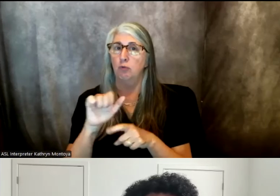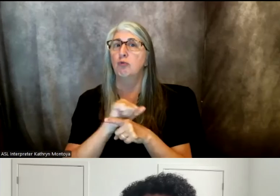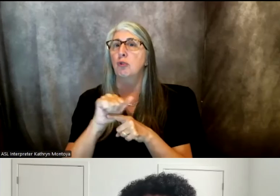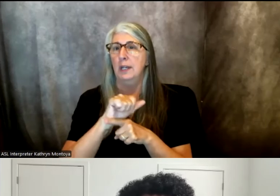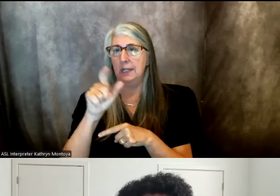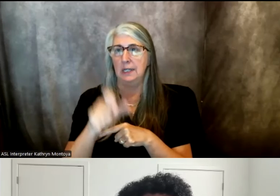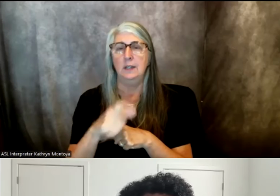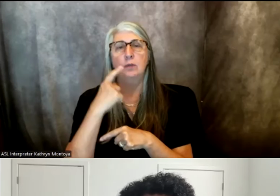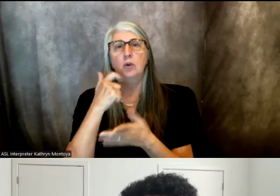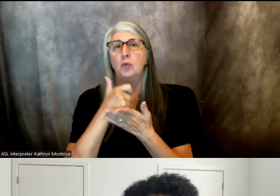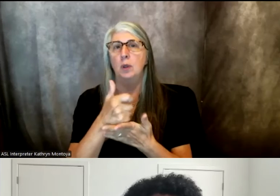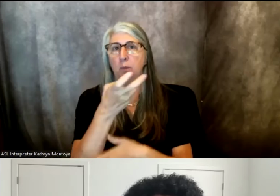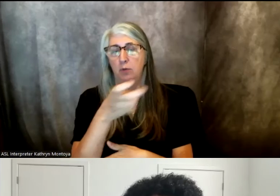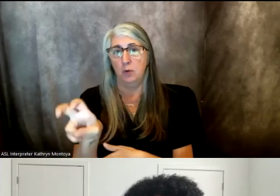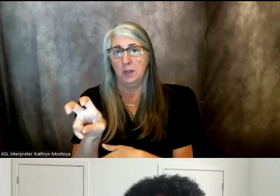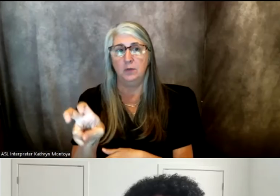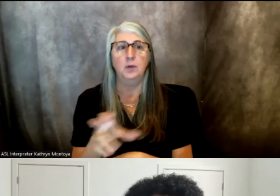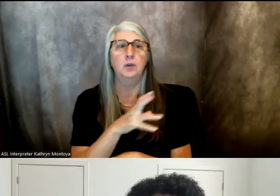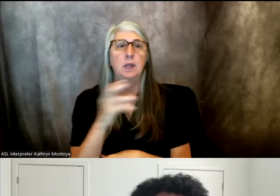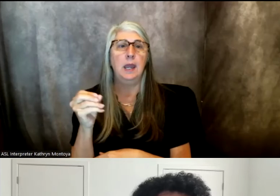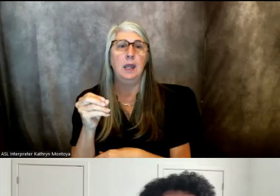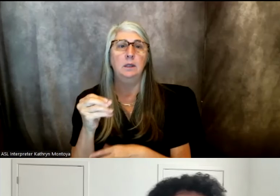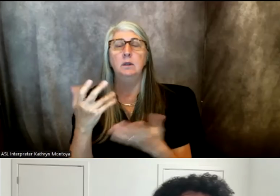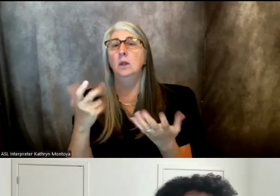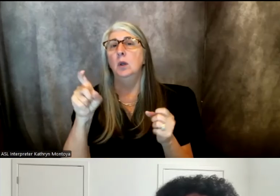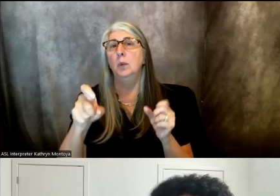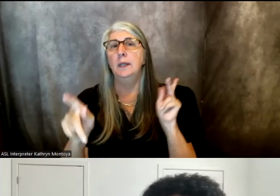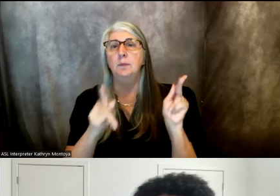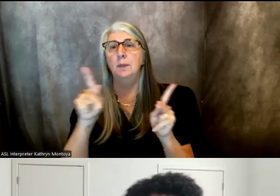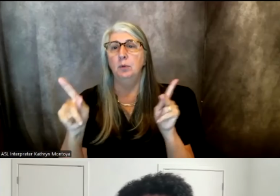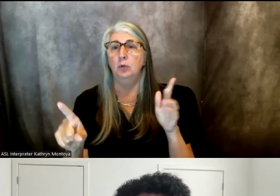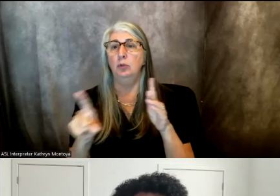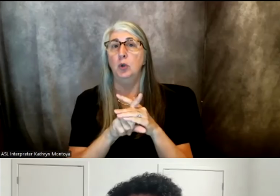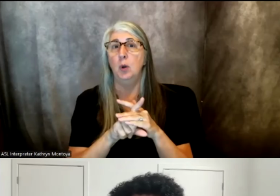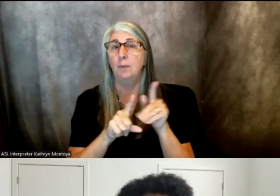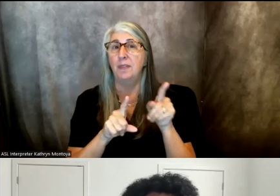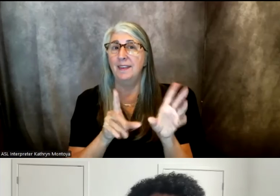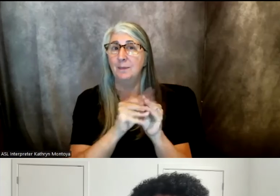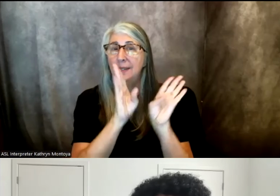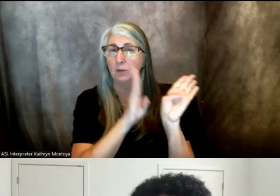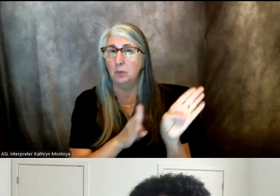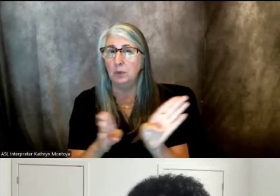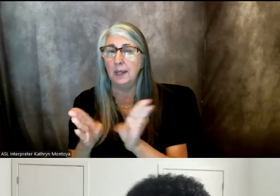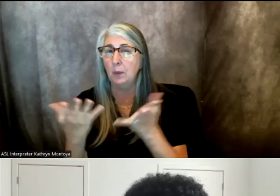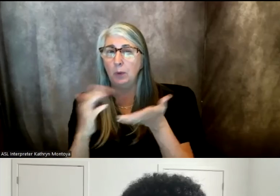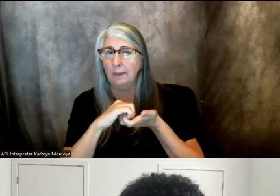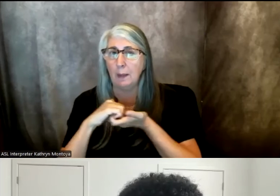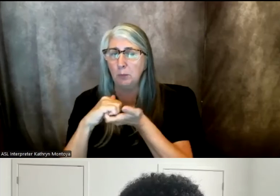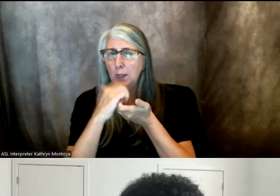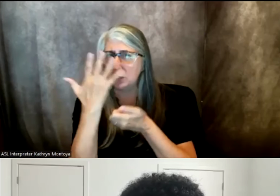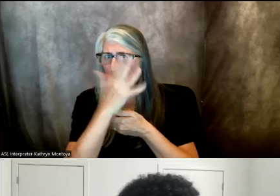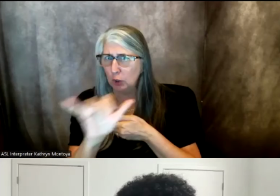facilitate call transfers, but there's also needs, for the folks showing up to these meetings to plan out what collaboration looks like. That's not